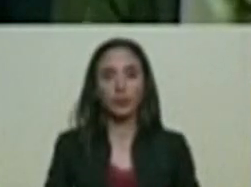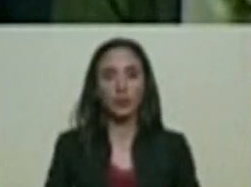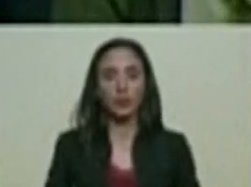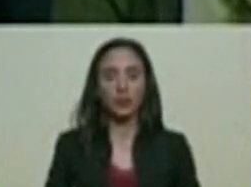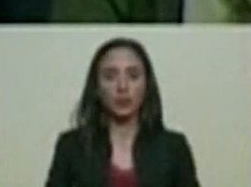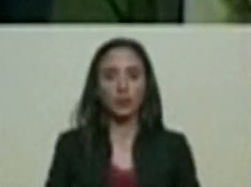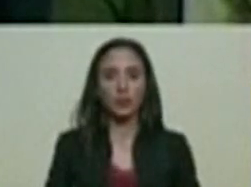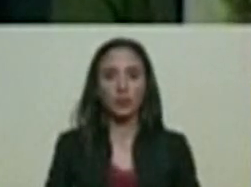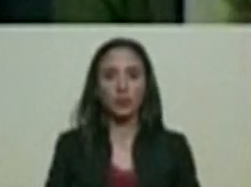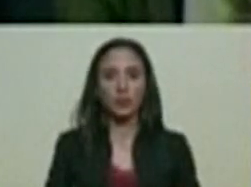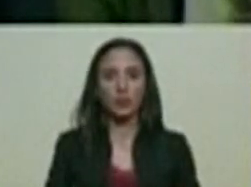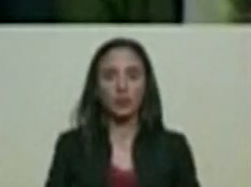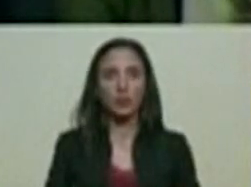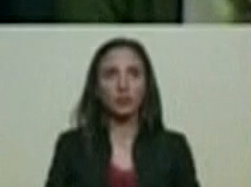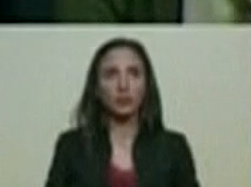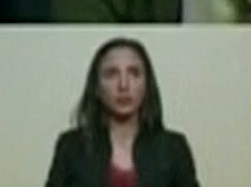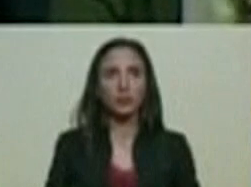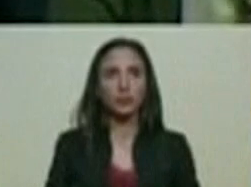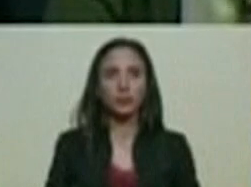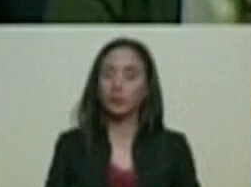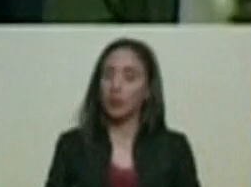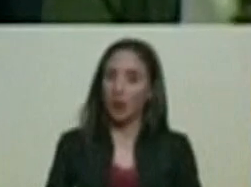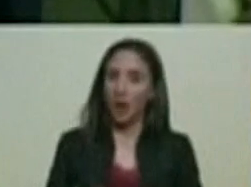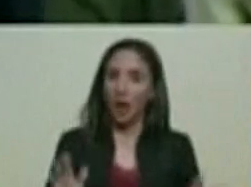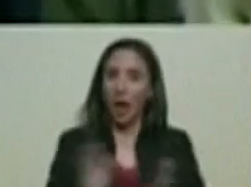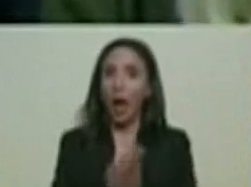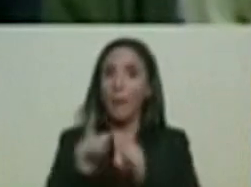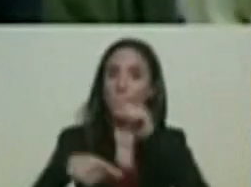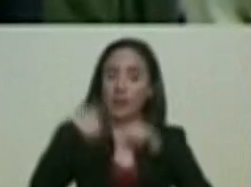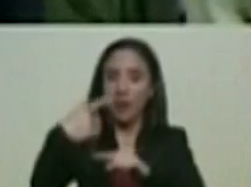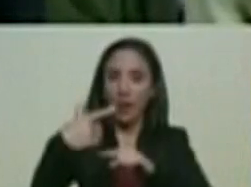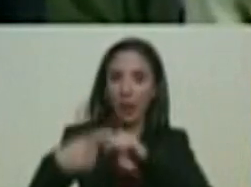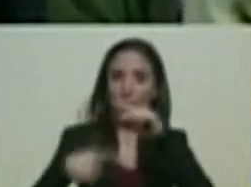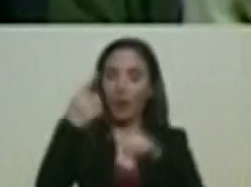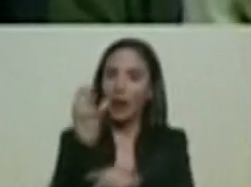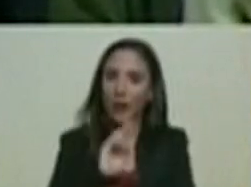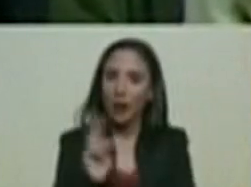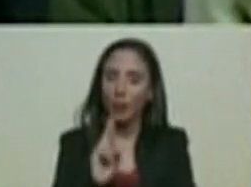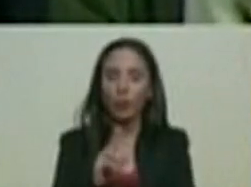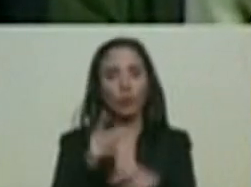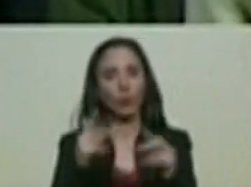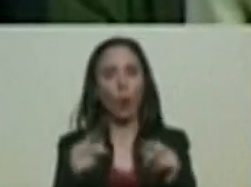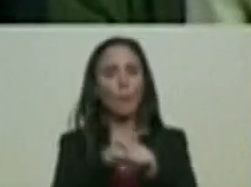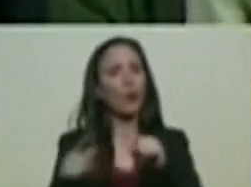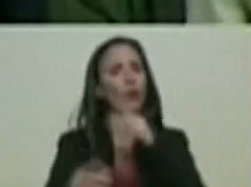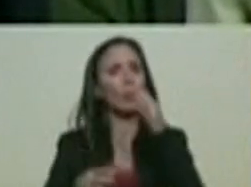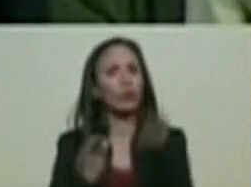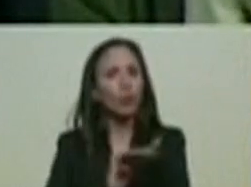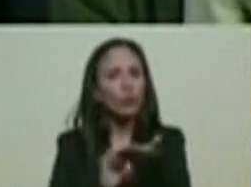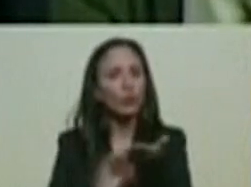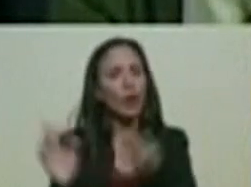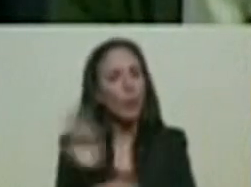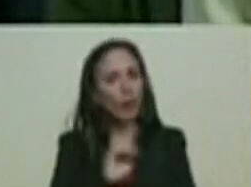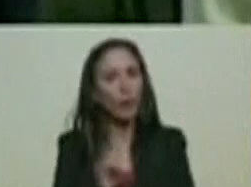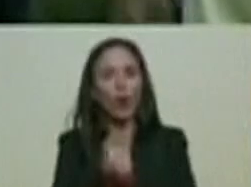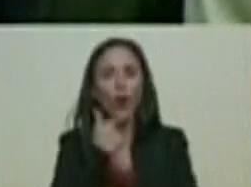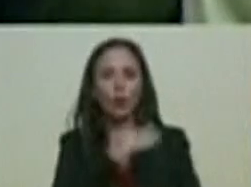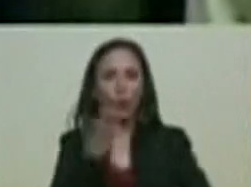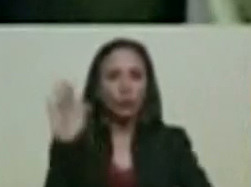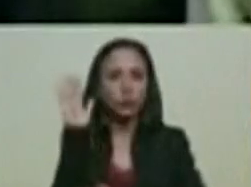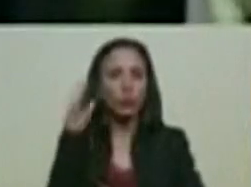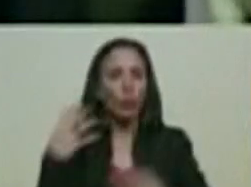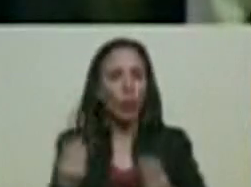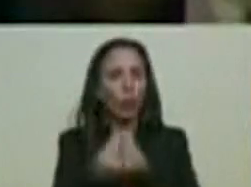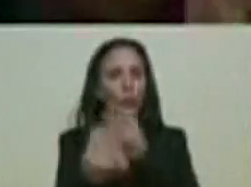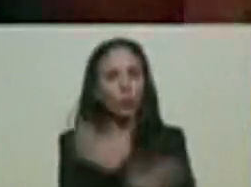be pejorative there, but how have things evolved in Venezuela over the last